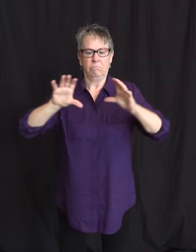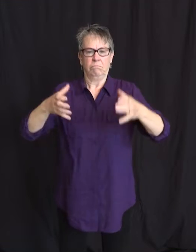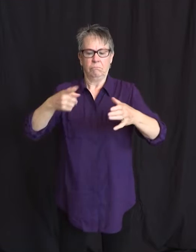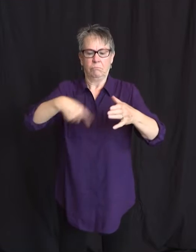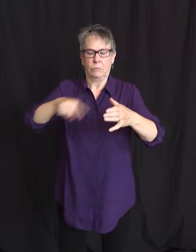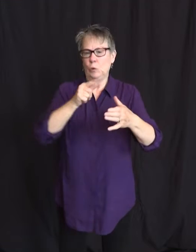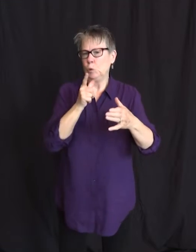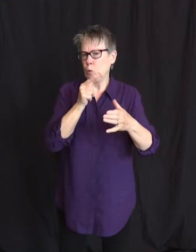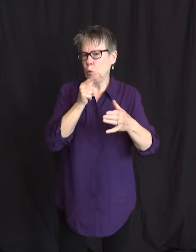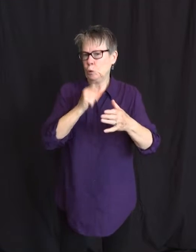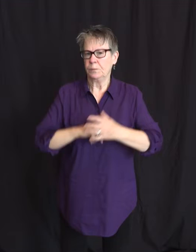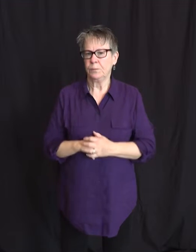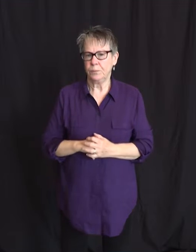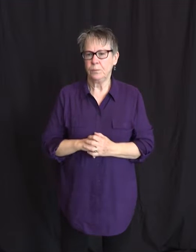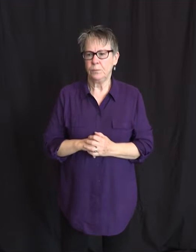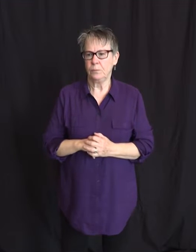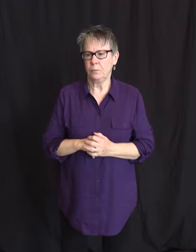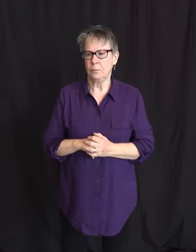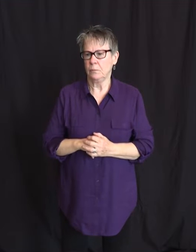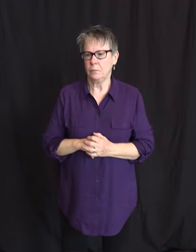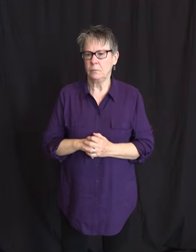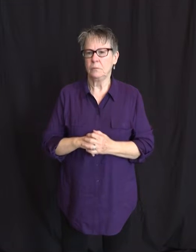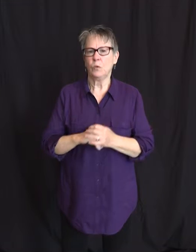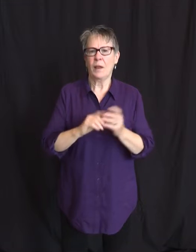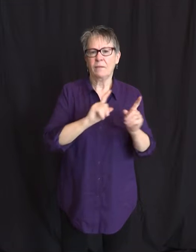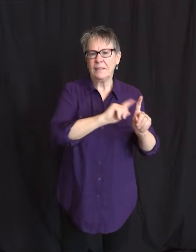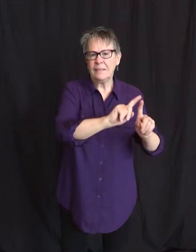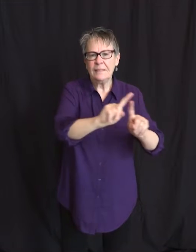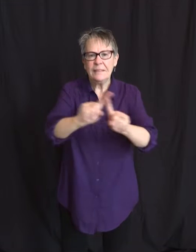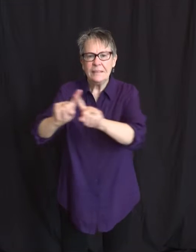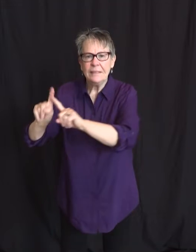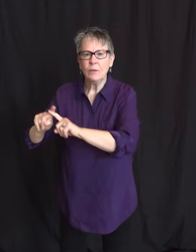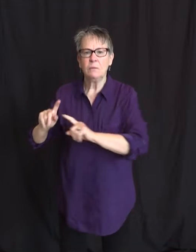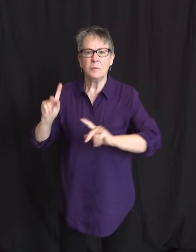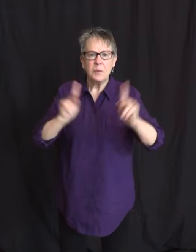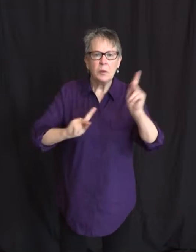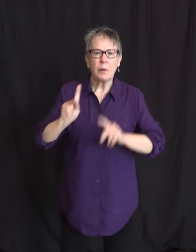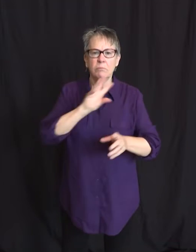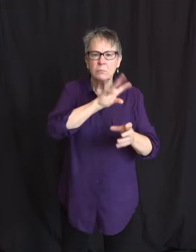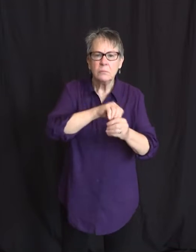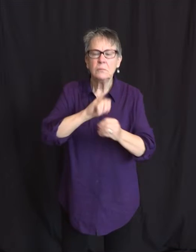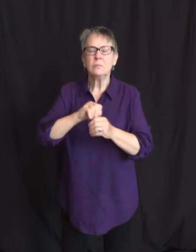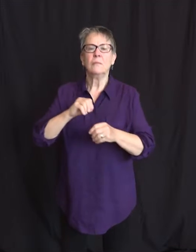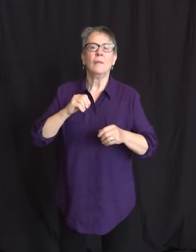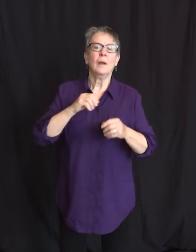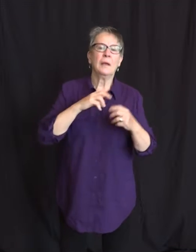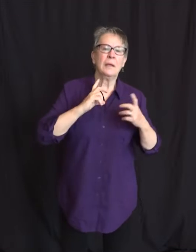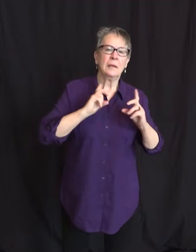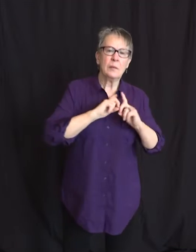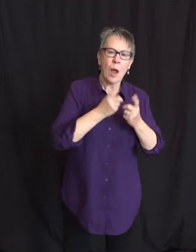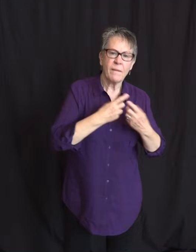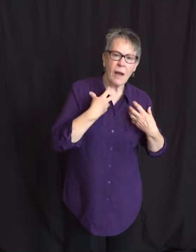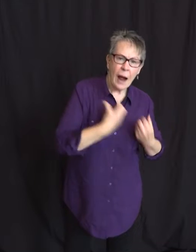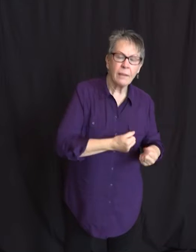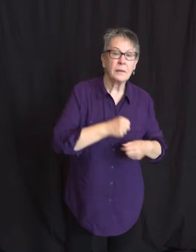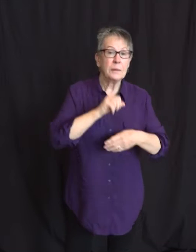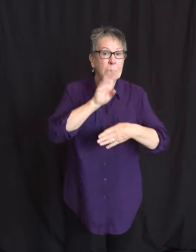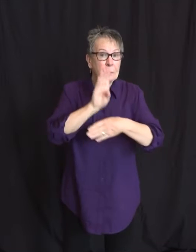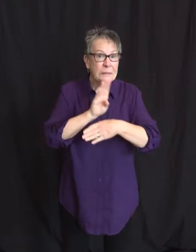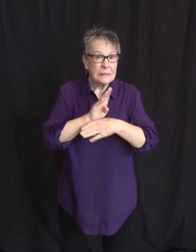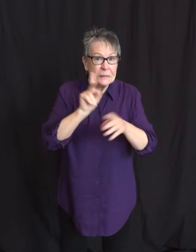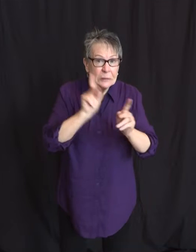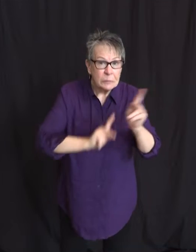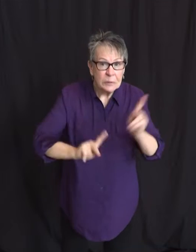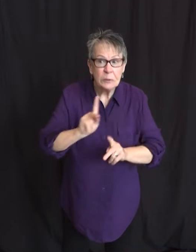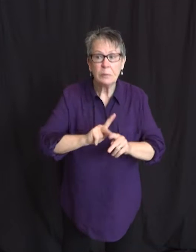global experience and knowledge. It will be their task to balance multiple competing needs to ensure we arrive at